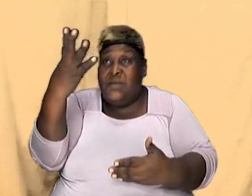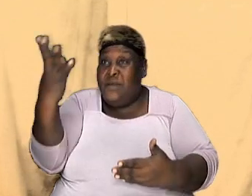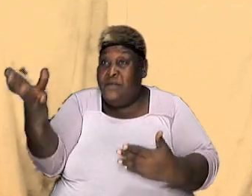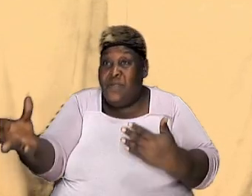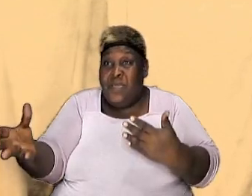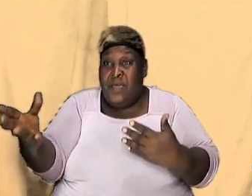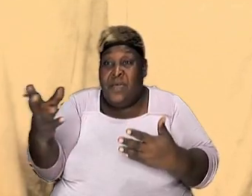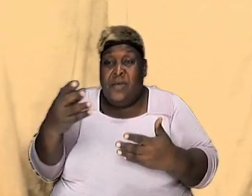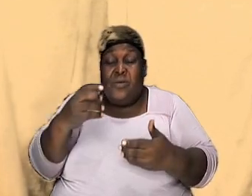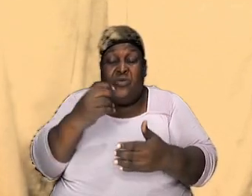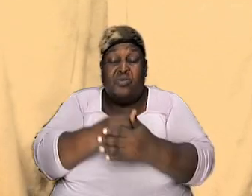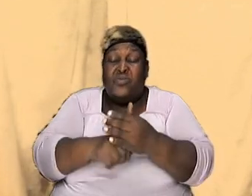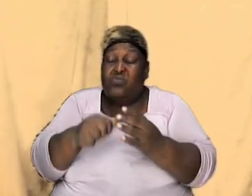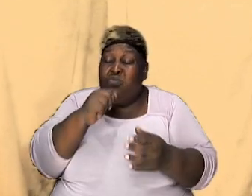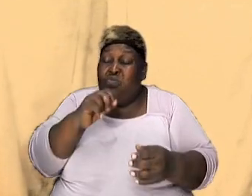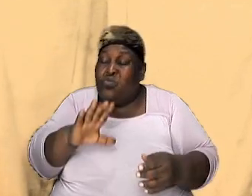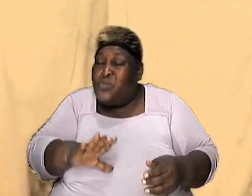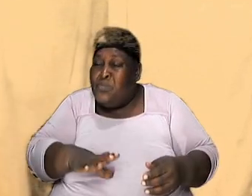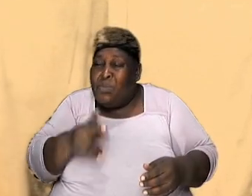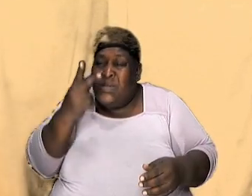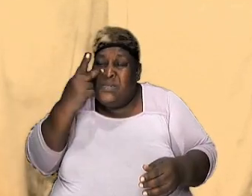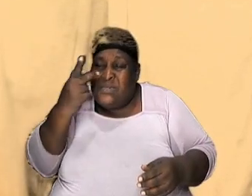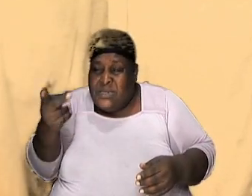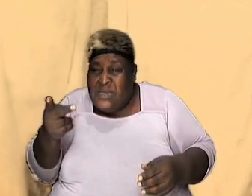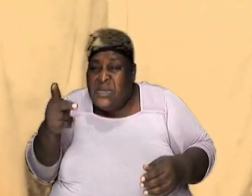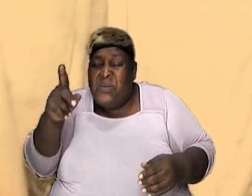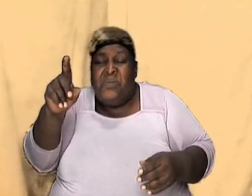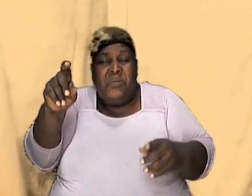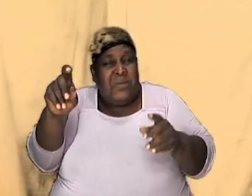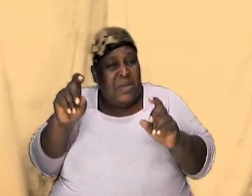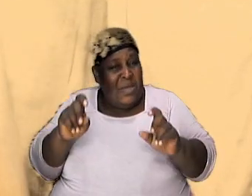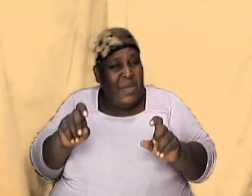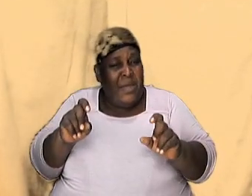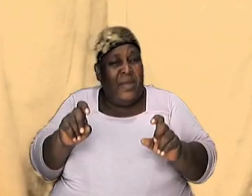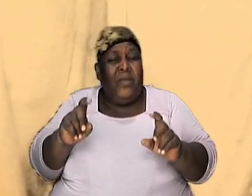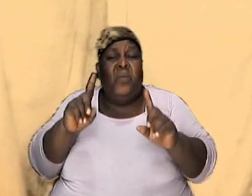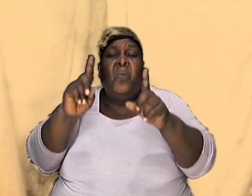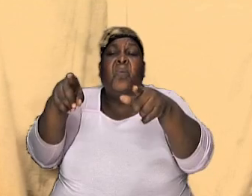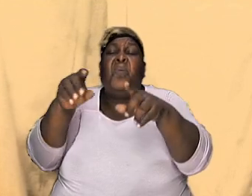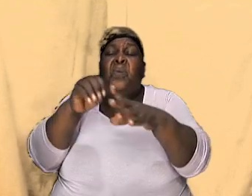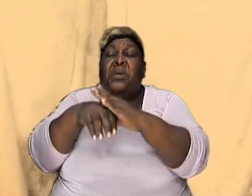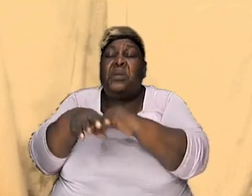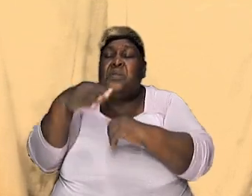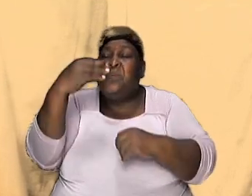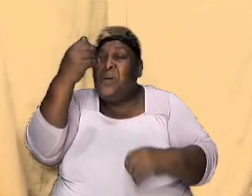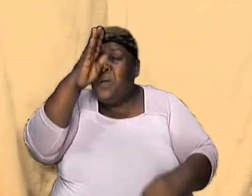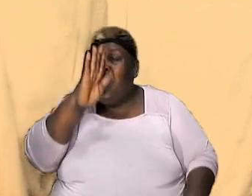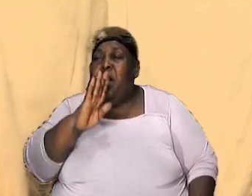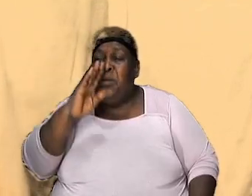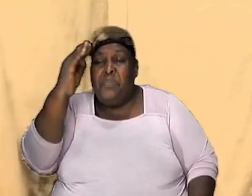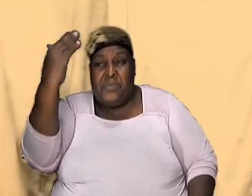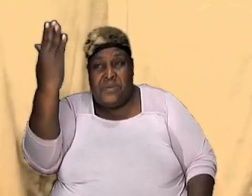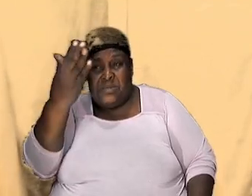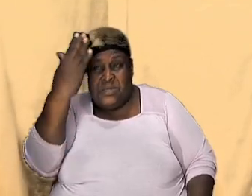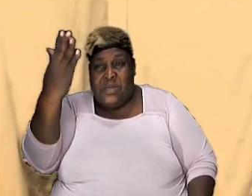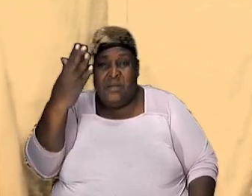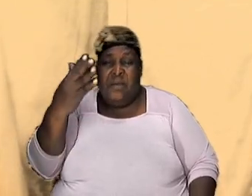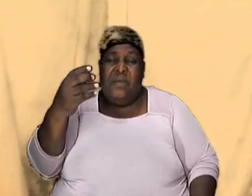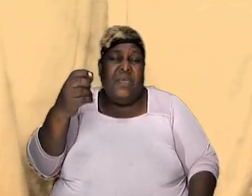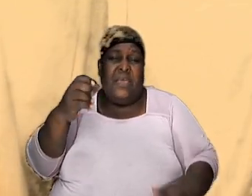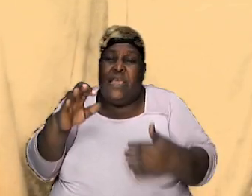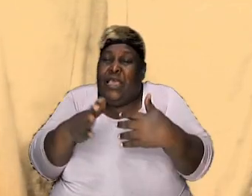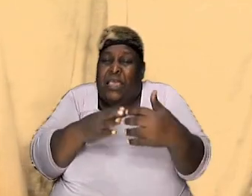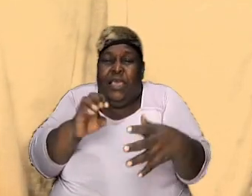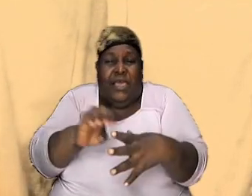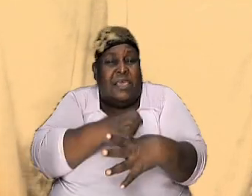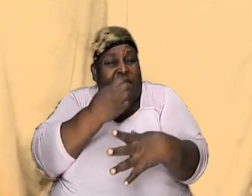fit that she needed, amen, to ensure that she get into the presence of Almighty God. And if it's going to cost her life,